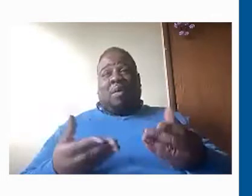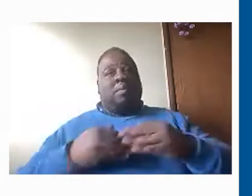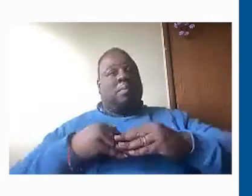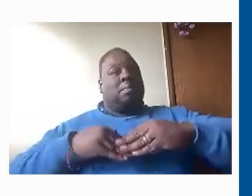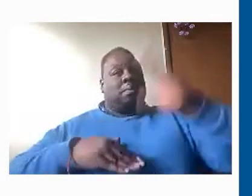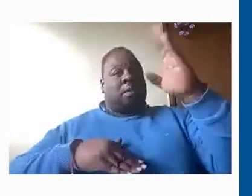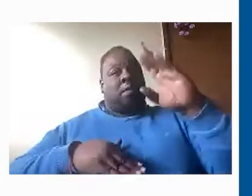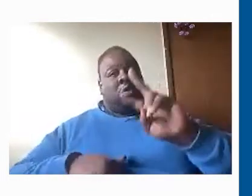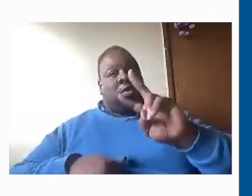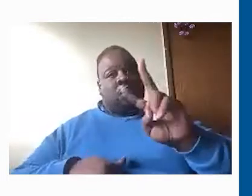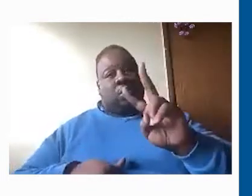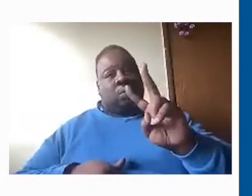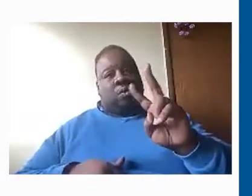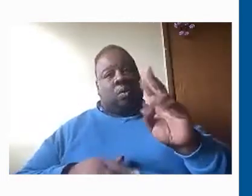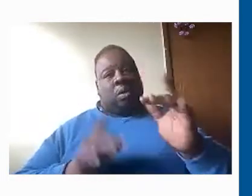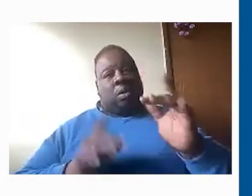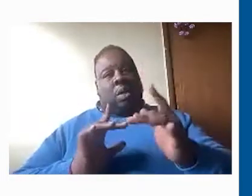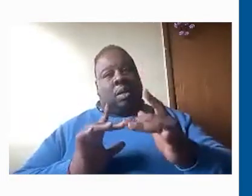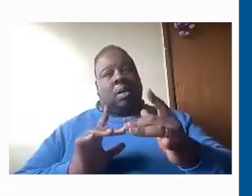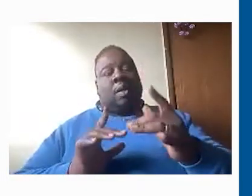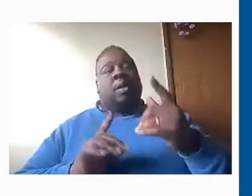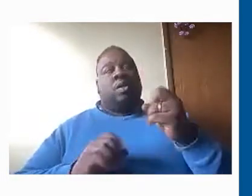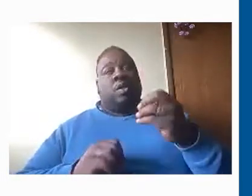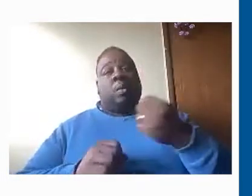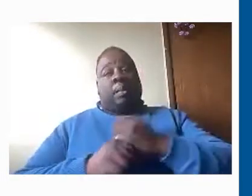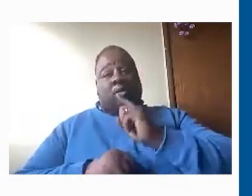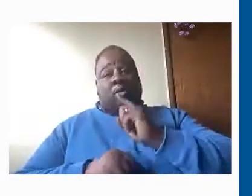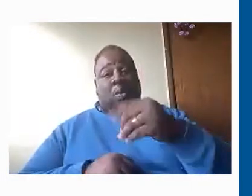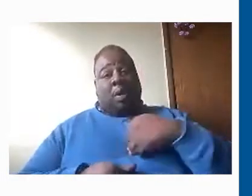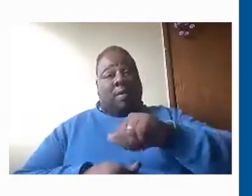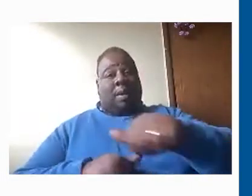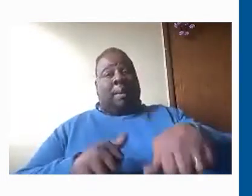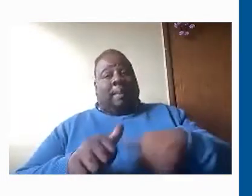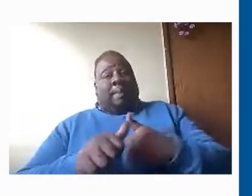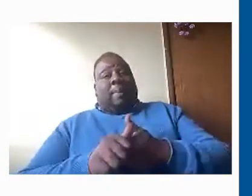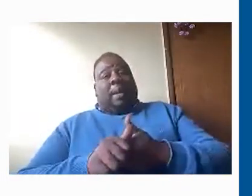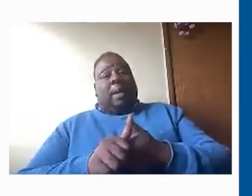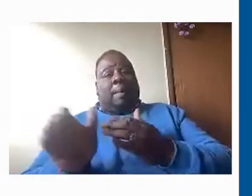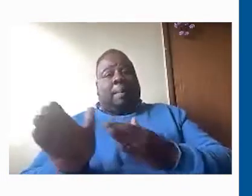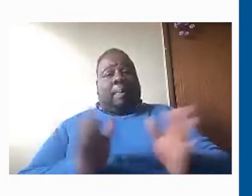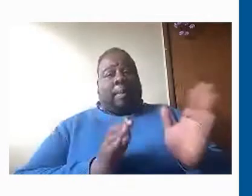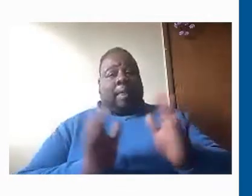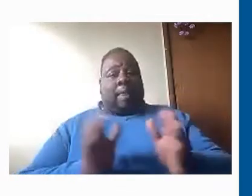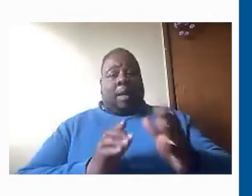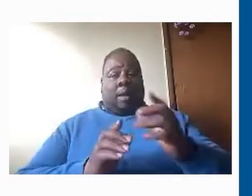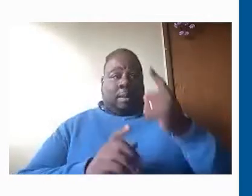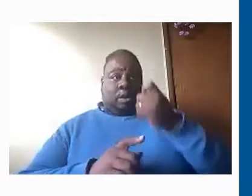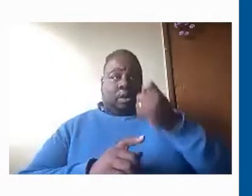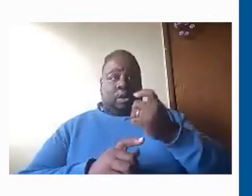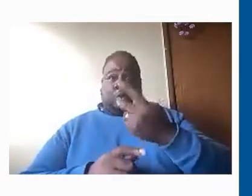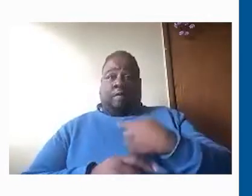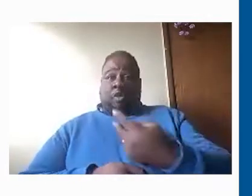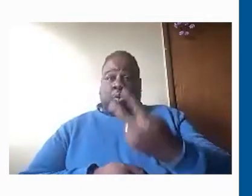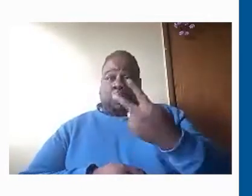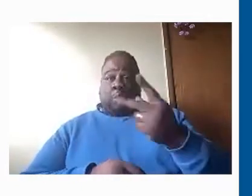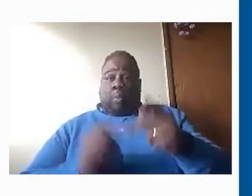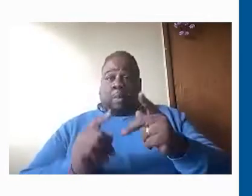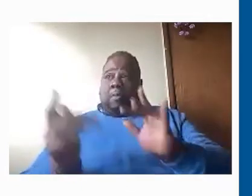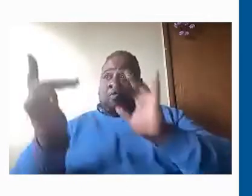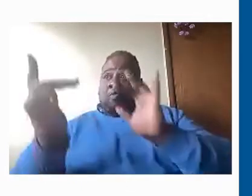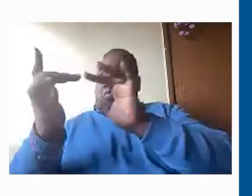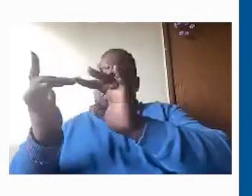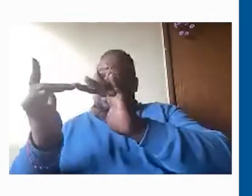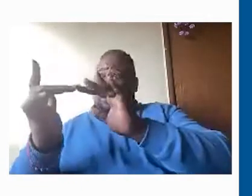preparedness for emergencies. So having a backup plan, if you have those 2 contacts and you can't reach them, you want to have a backup of other people you can reach out